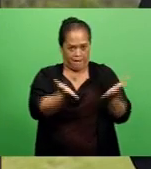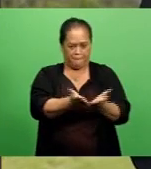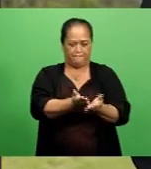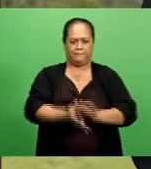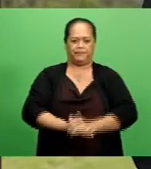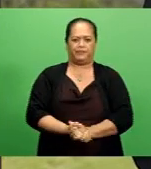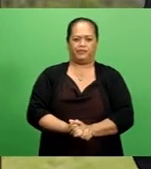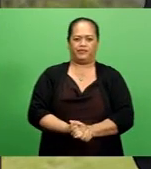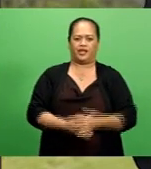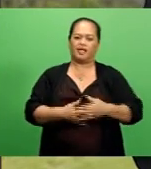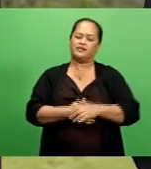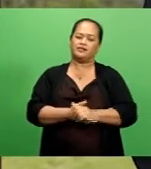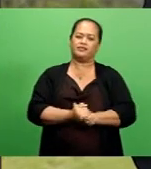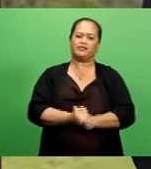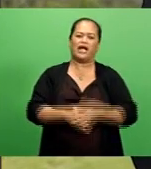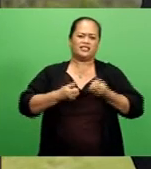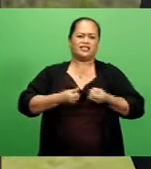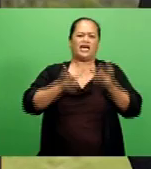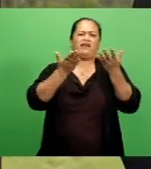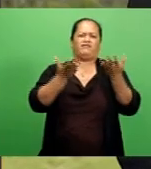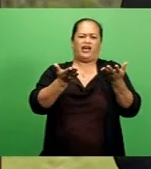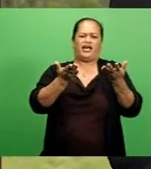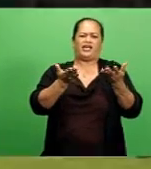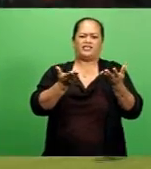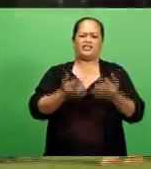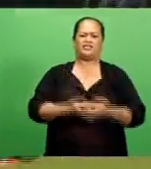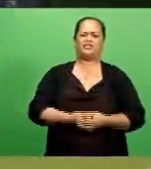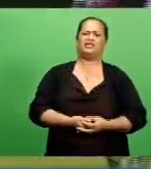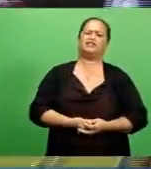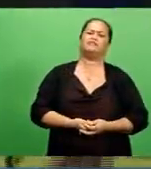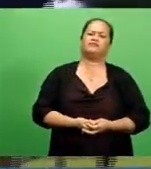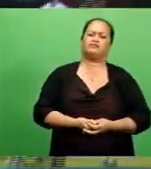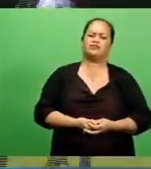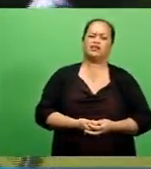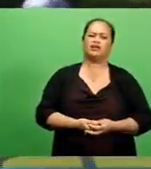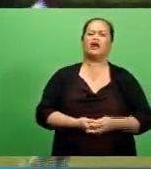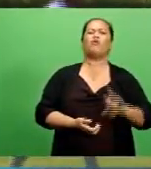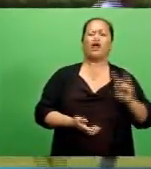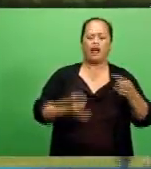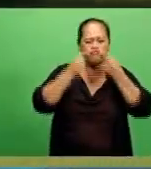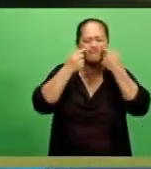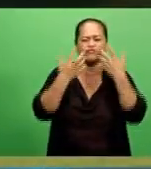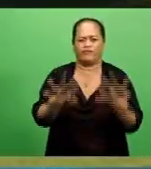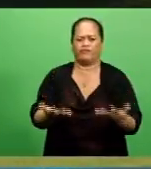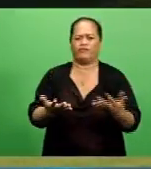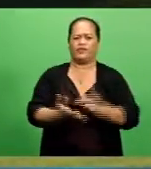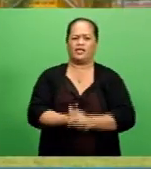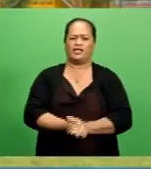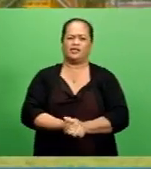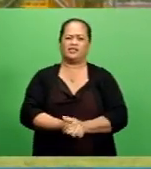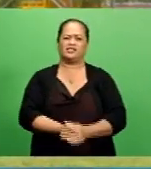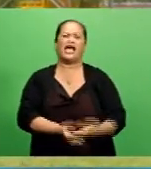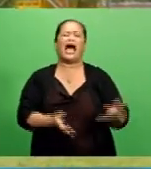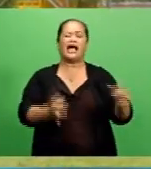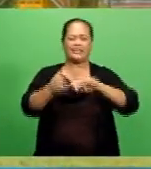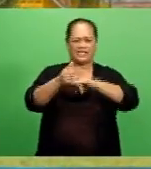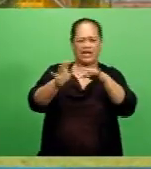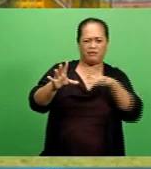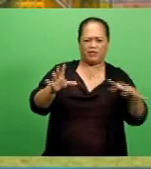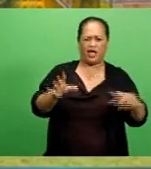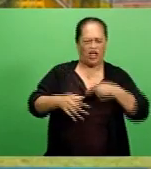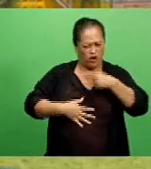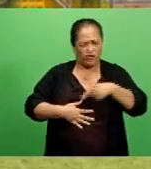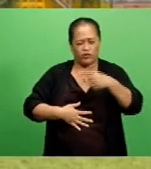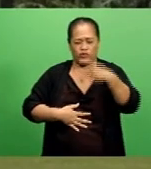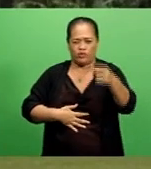the necessary sacrifices to prove her worth. It's a whole new ballgame for Serima Leoningila as she continues her bid